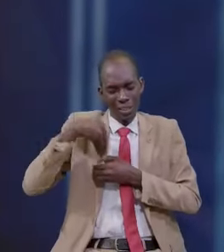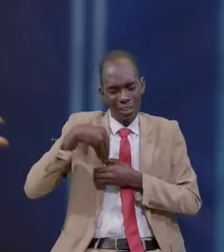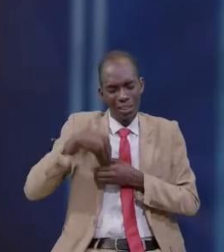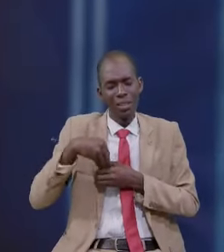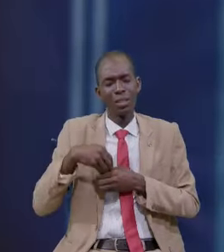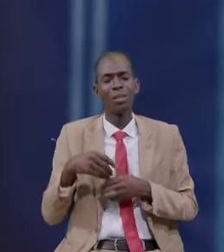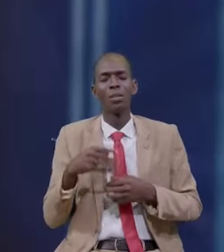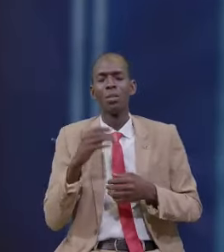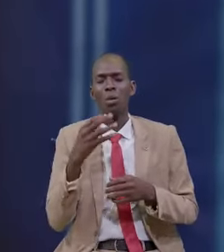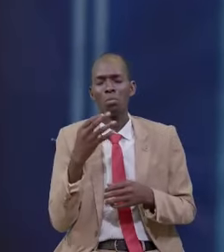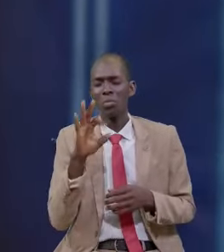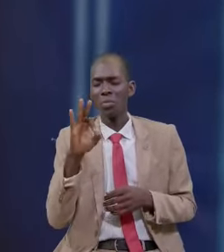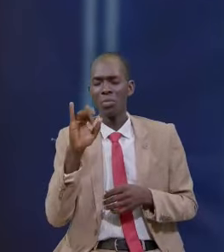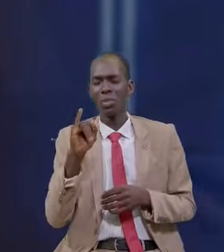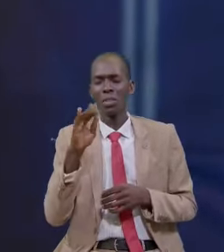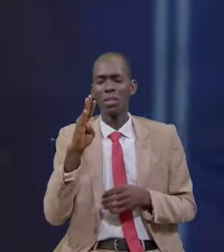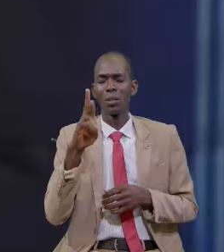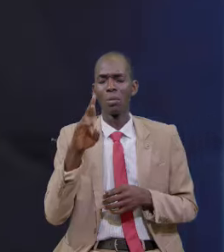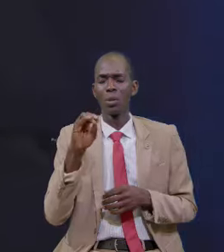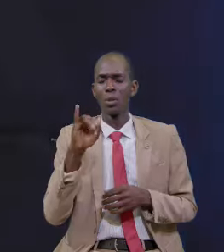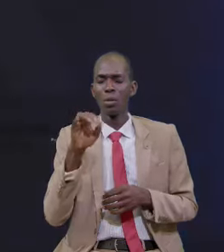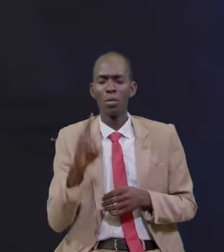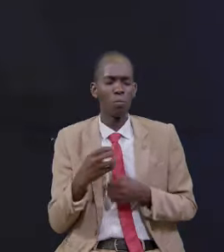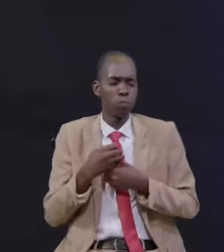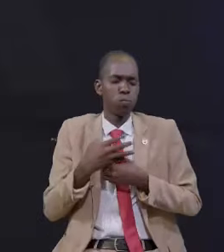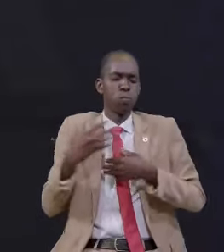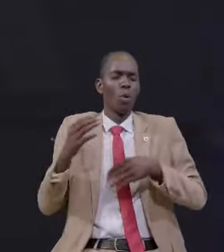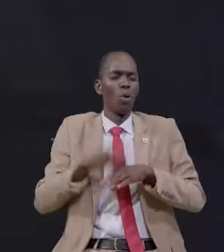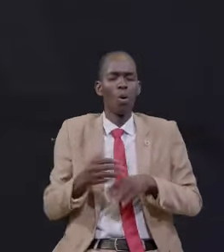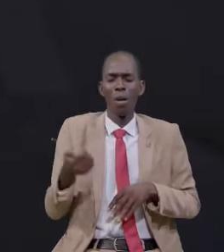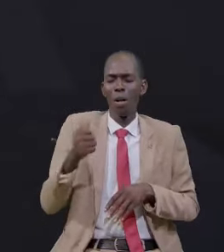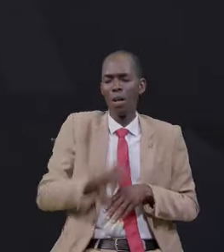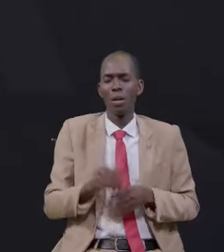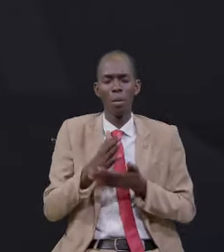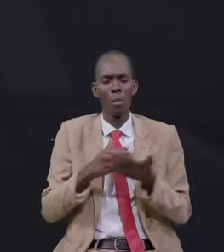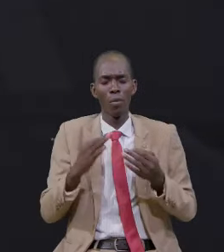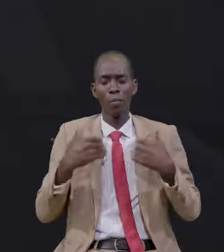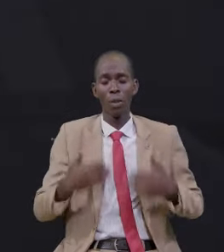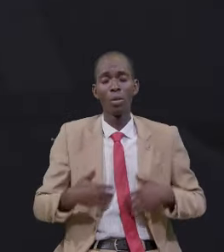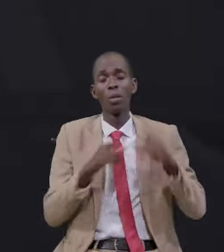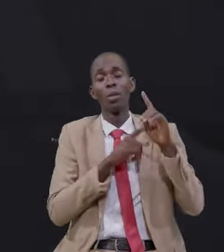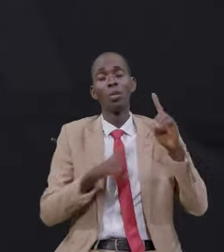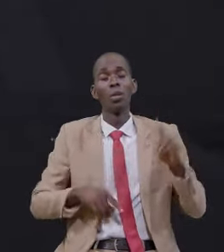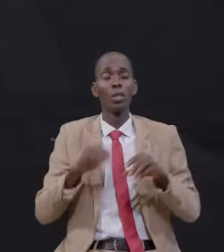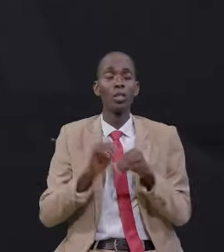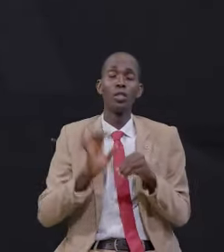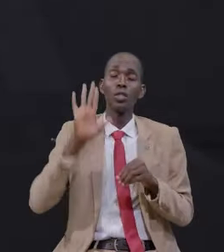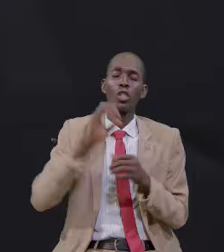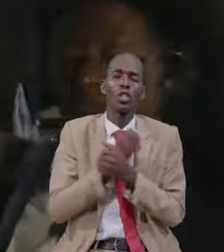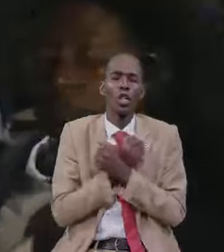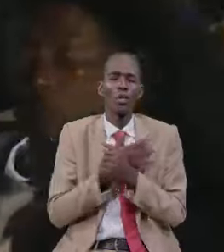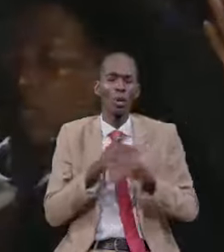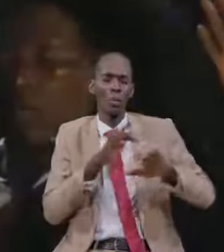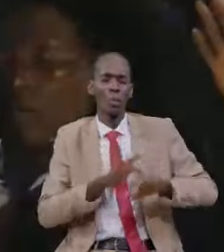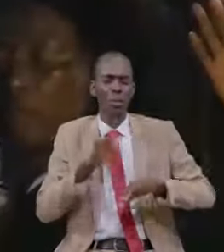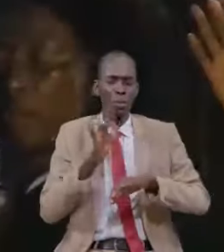or fibroid, swelling any part of the body, Lord, in your love and mercy, touch them right